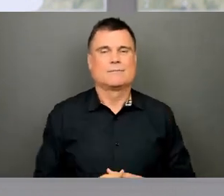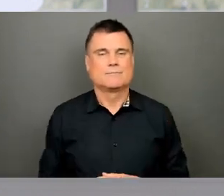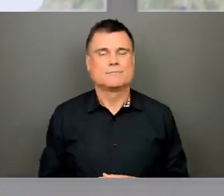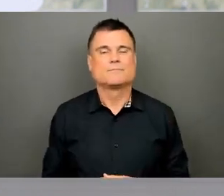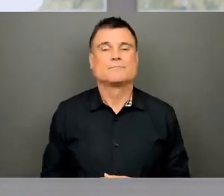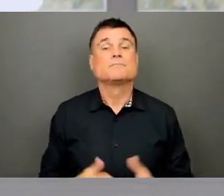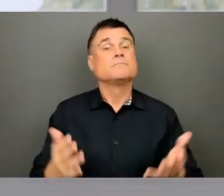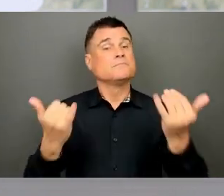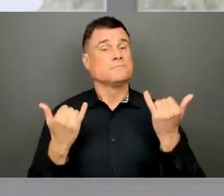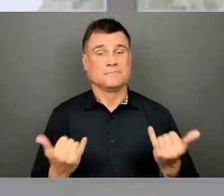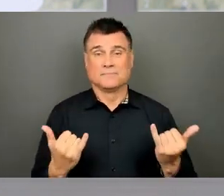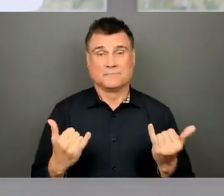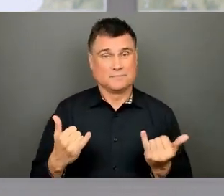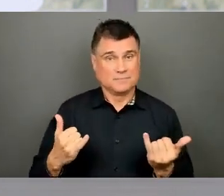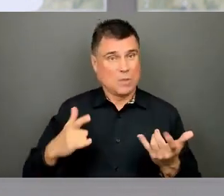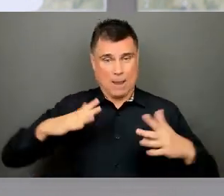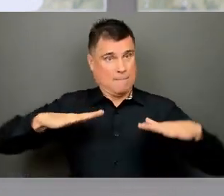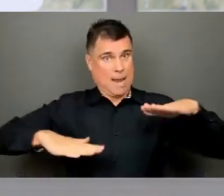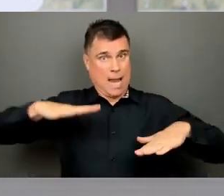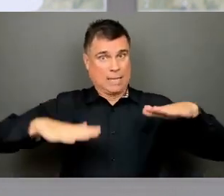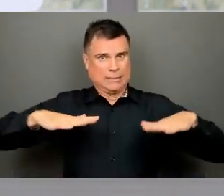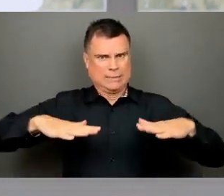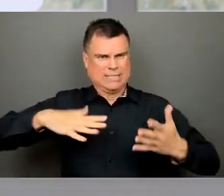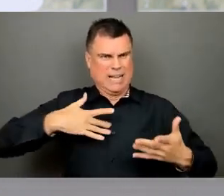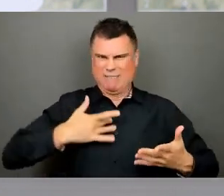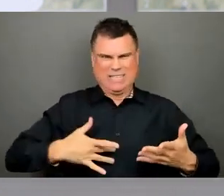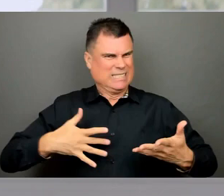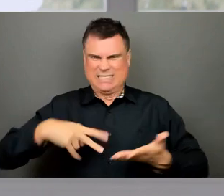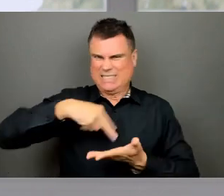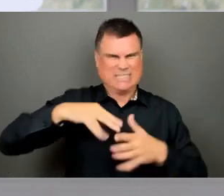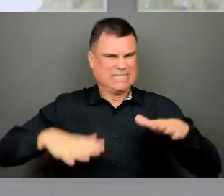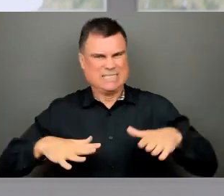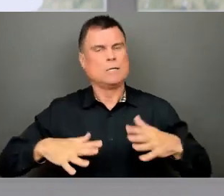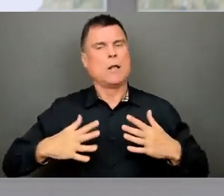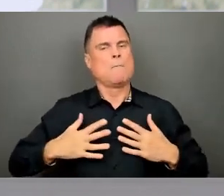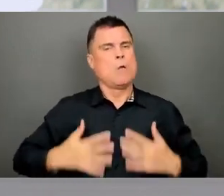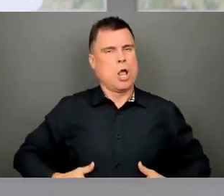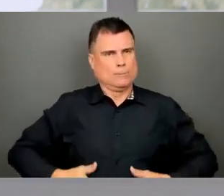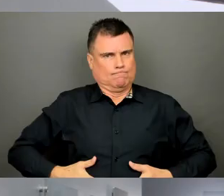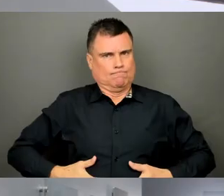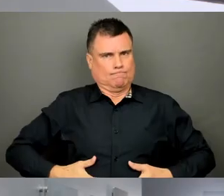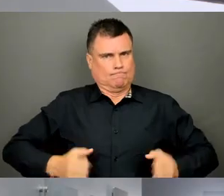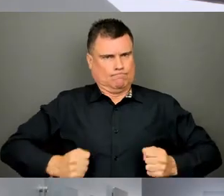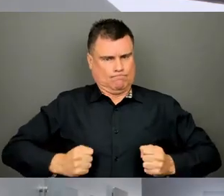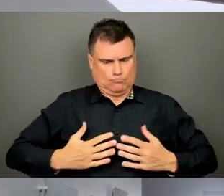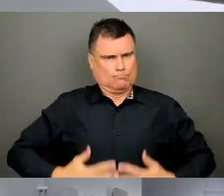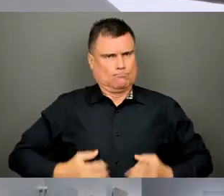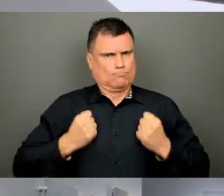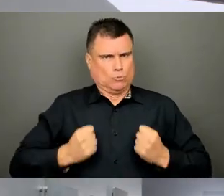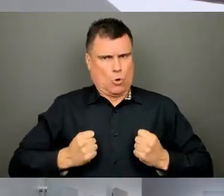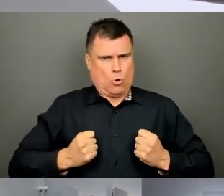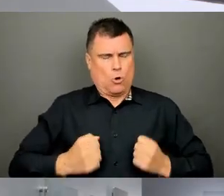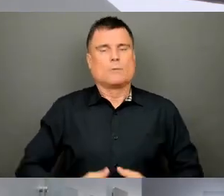that core, which will in turn tighten your back and keep you giving you that rigid structure to stay to your center. So I'm going to count you